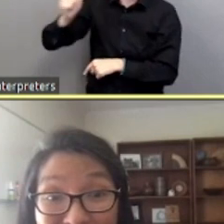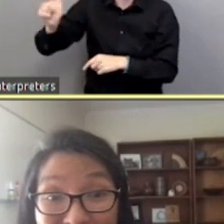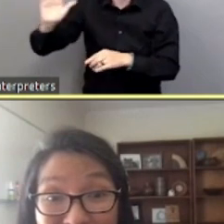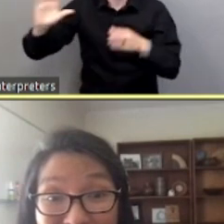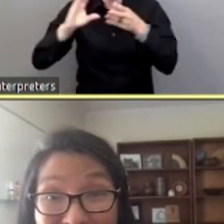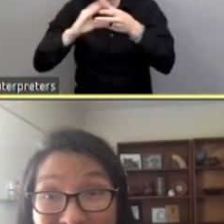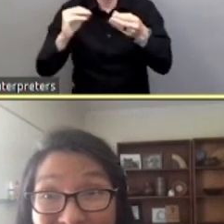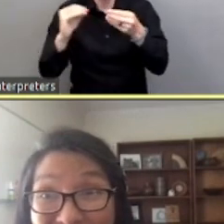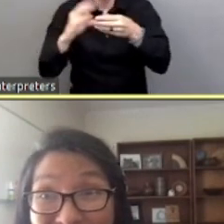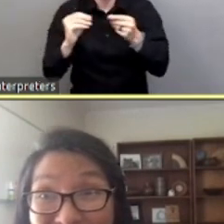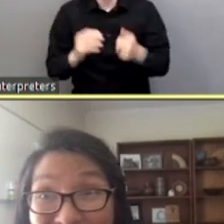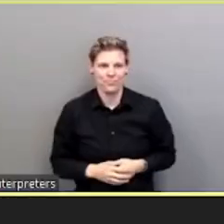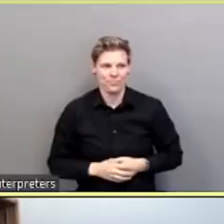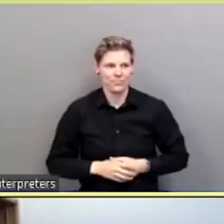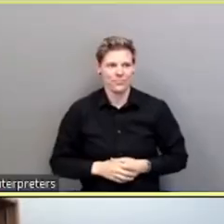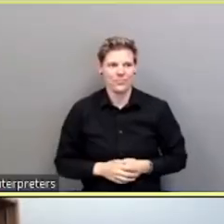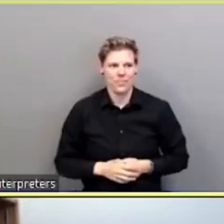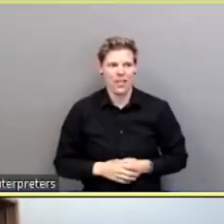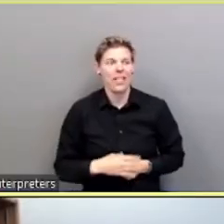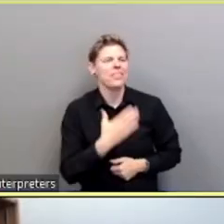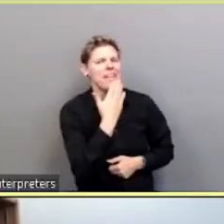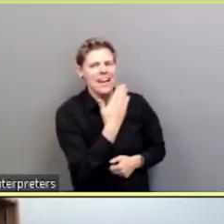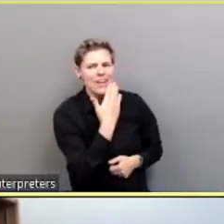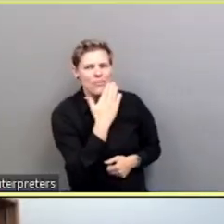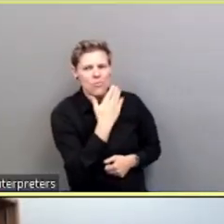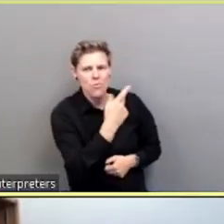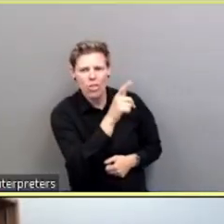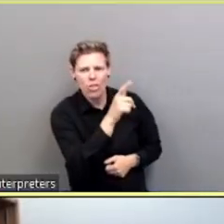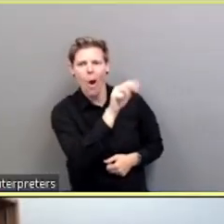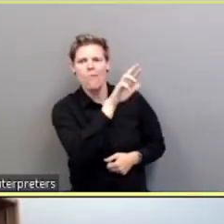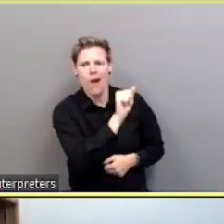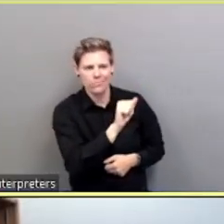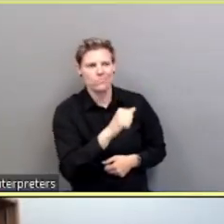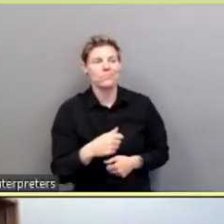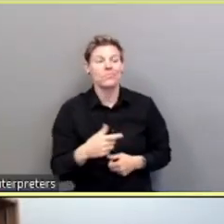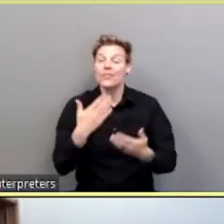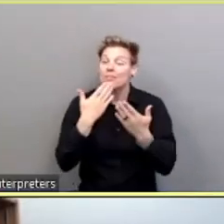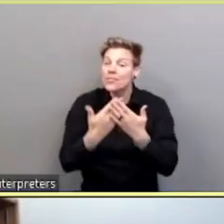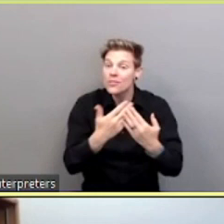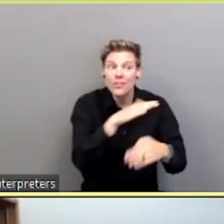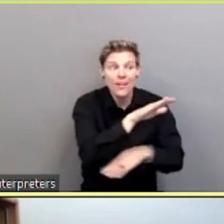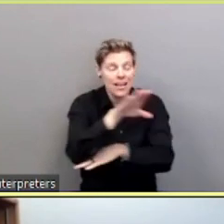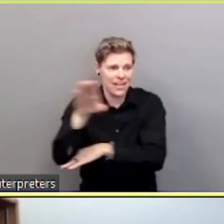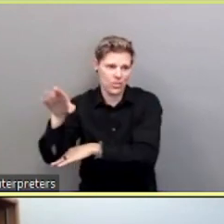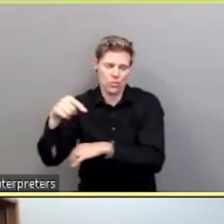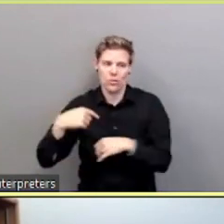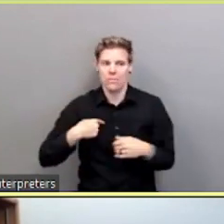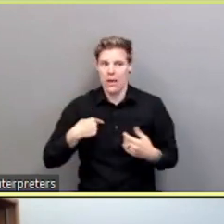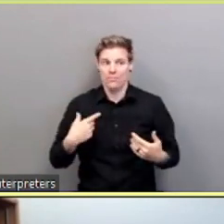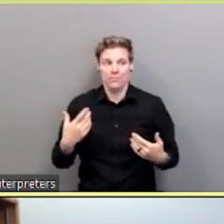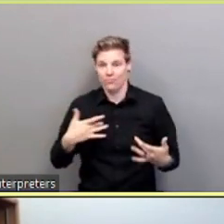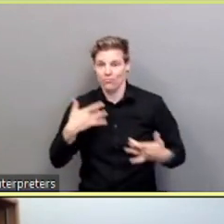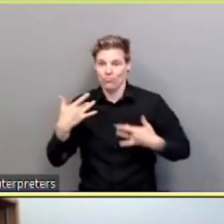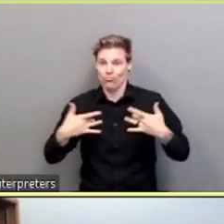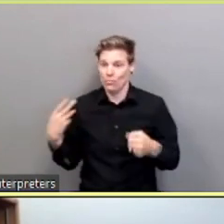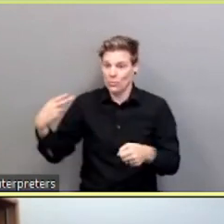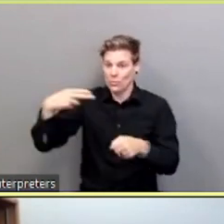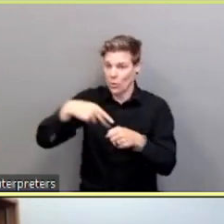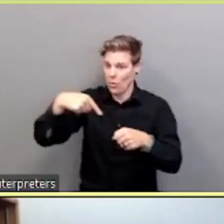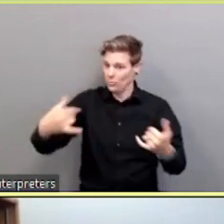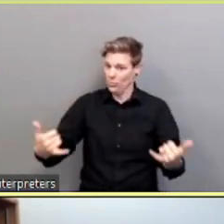Thank you, Laura. So good afternoon, everybody. It's my pleasure to join you again this